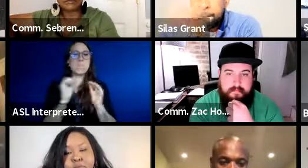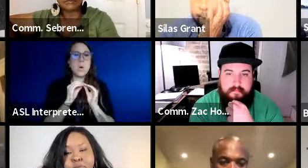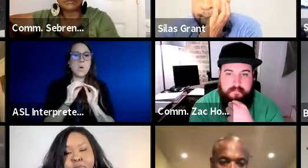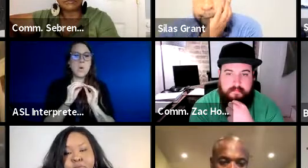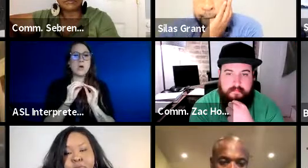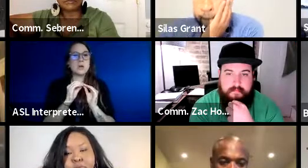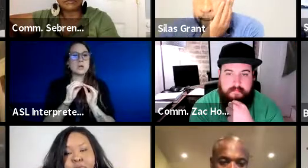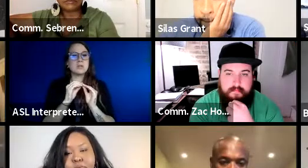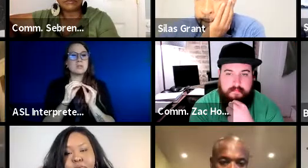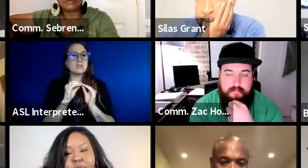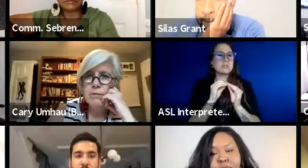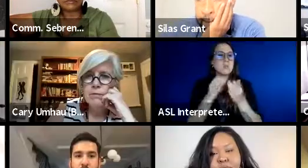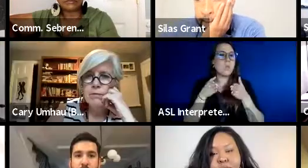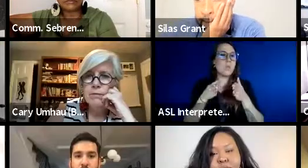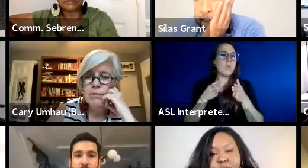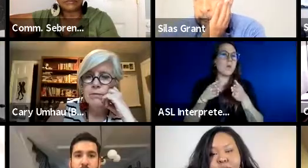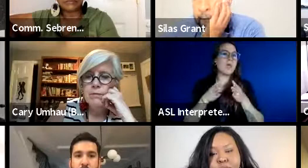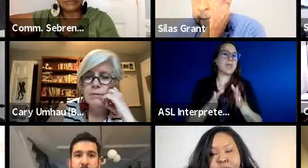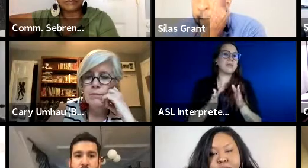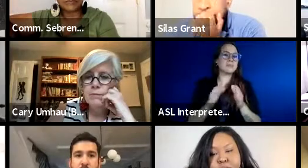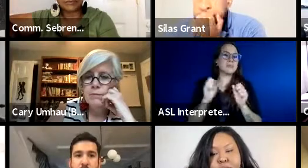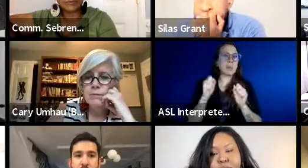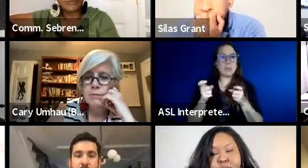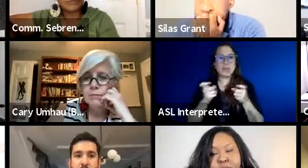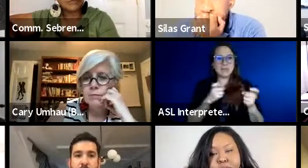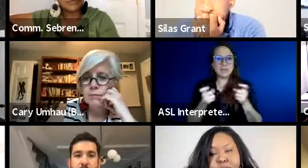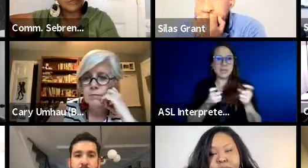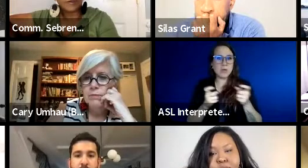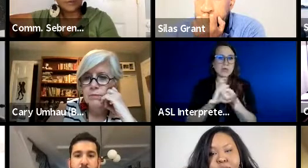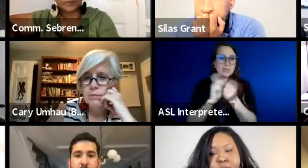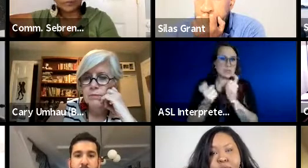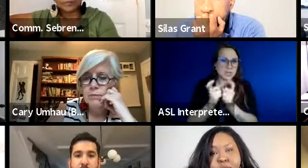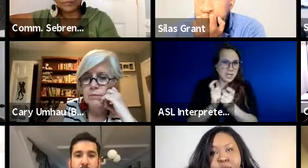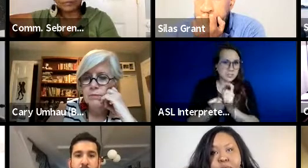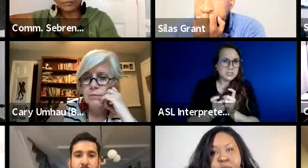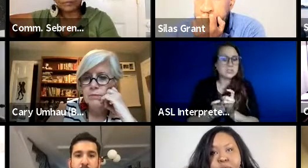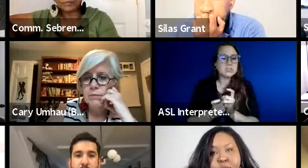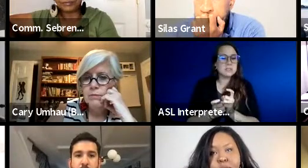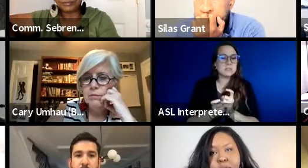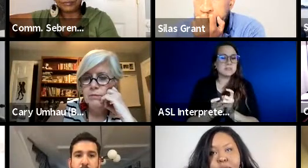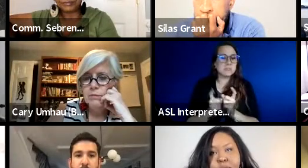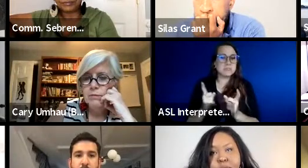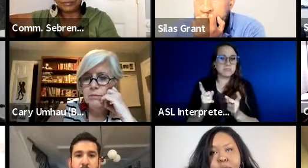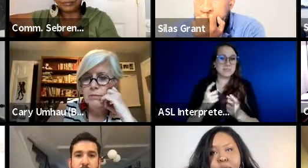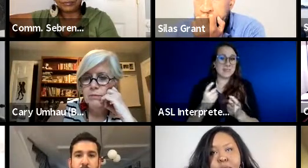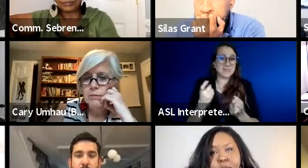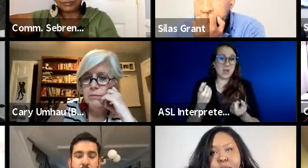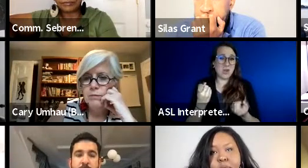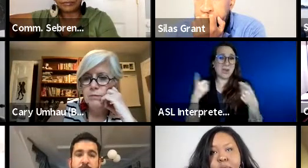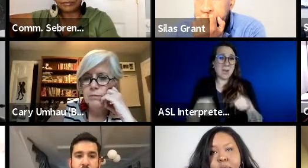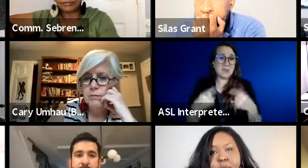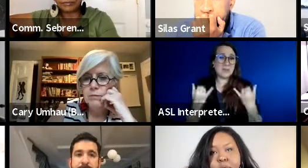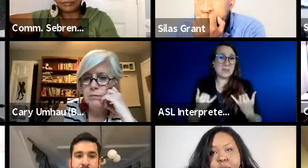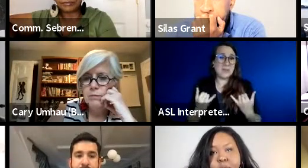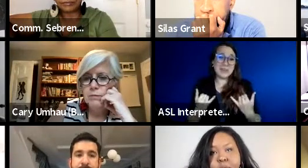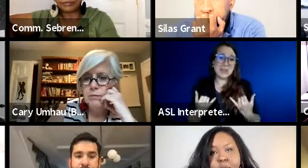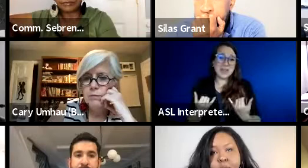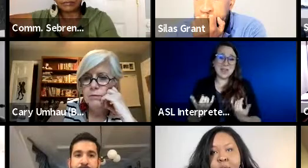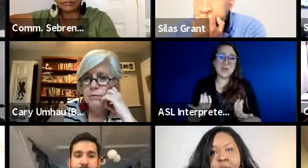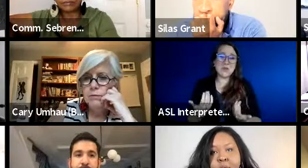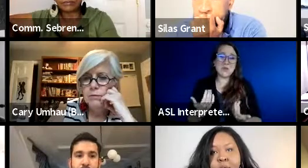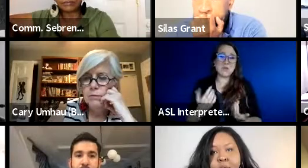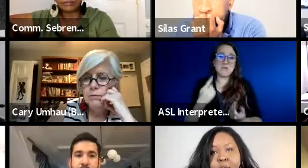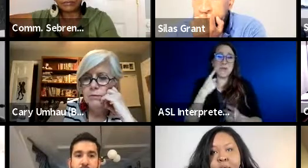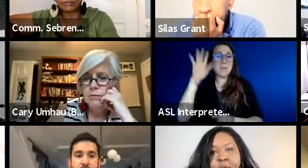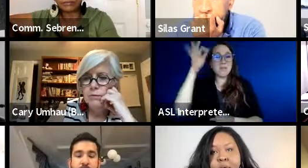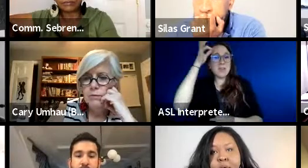interim ways to kind of deal with changes that are happening right now from the